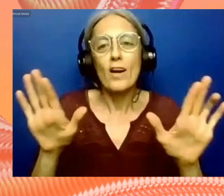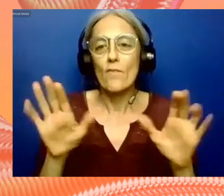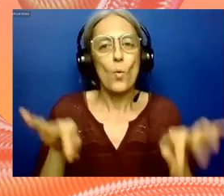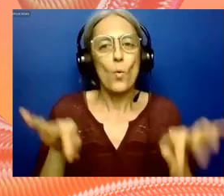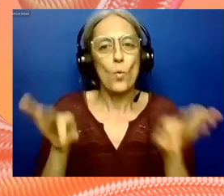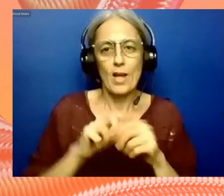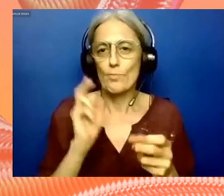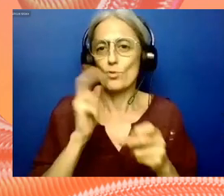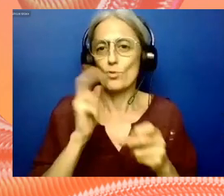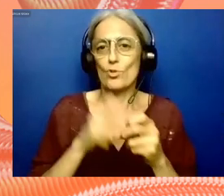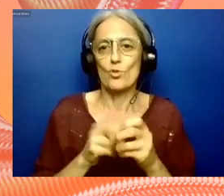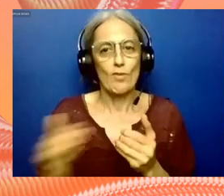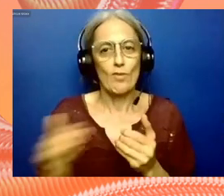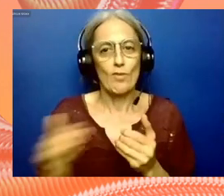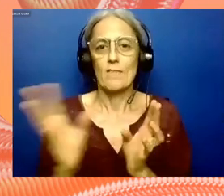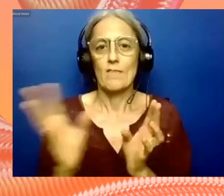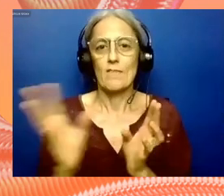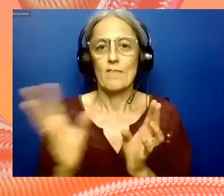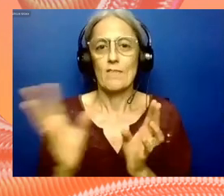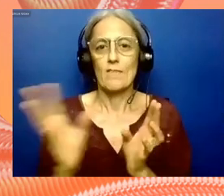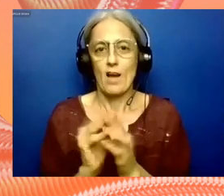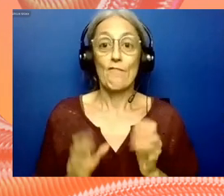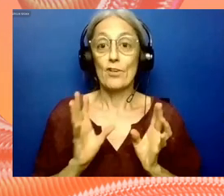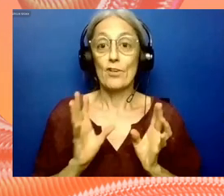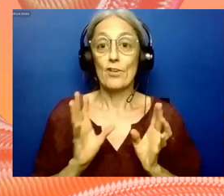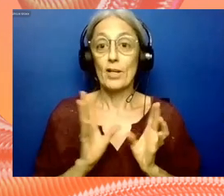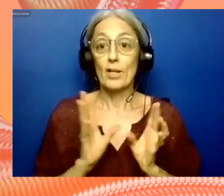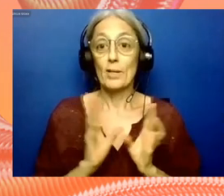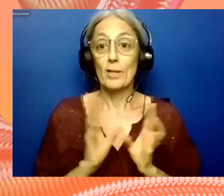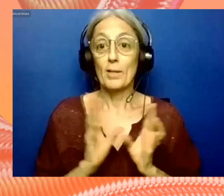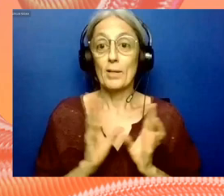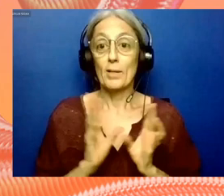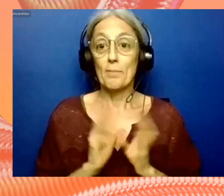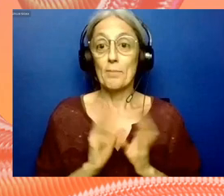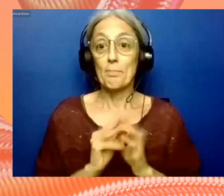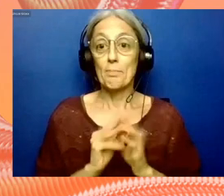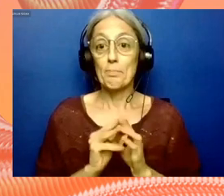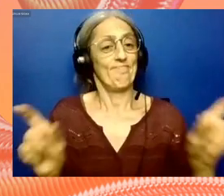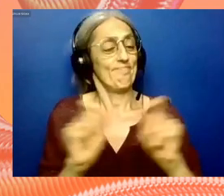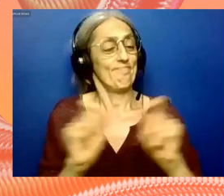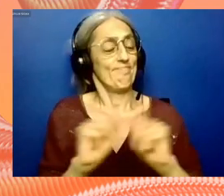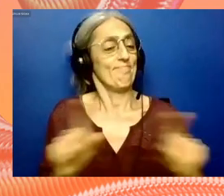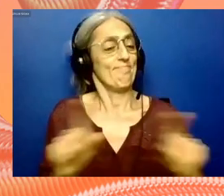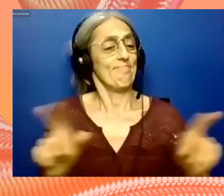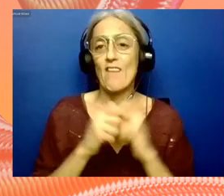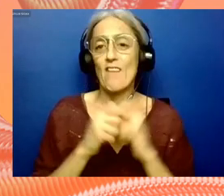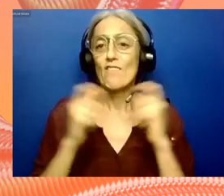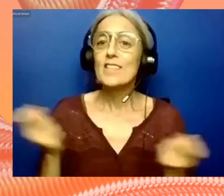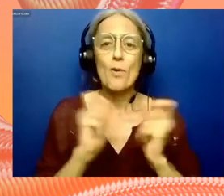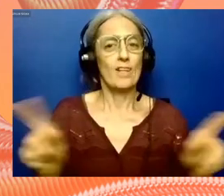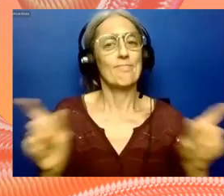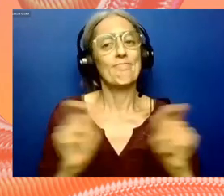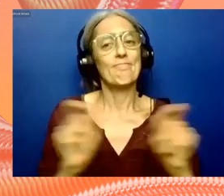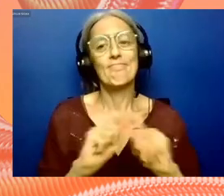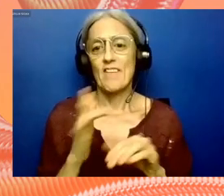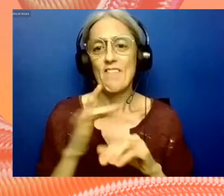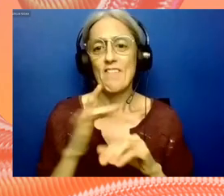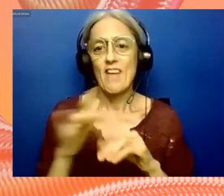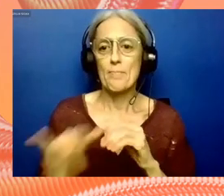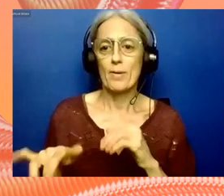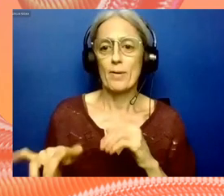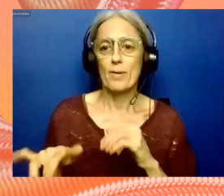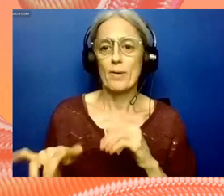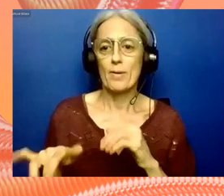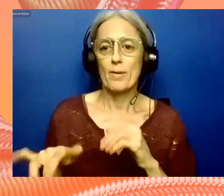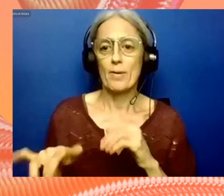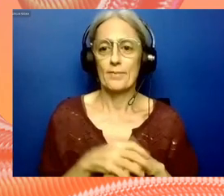rest of the conference, every plenary is available, every ceremony is available, tons of stuff is available. So go for it. We